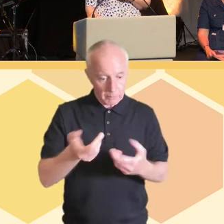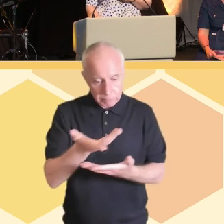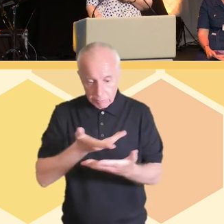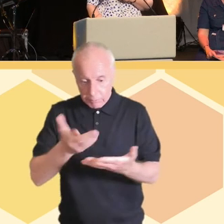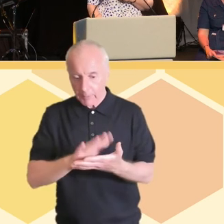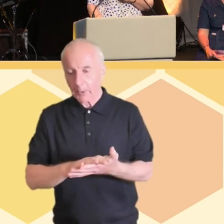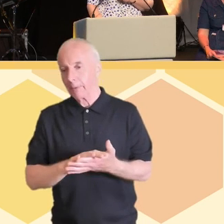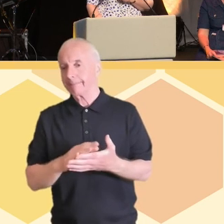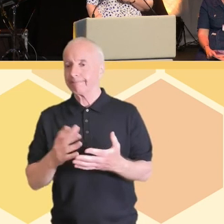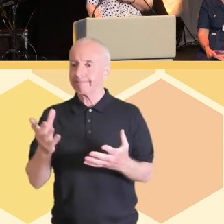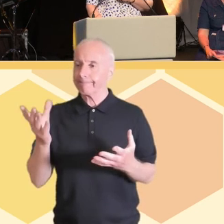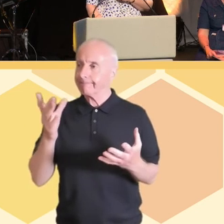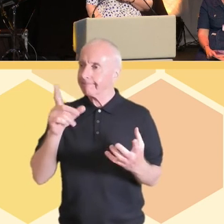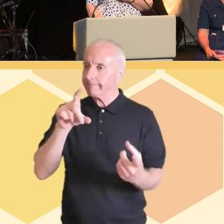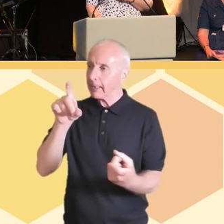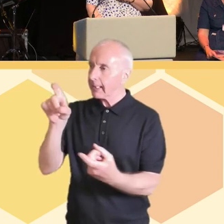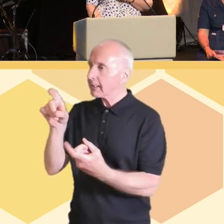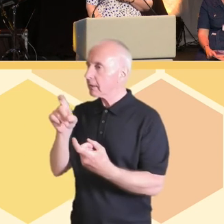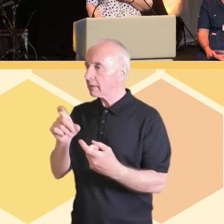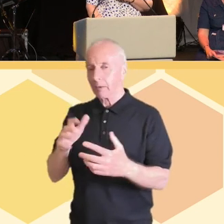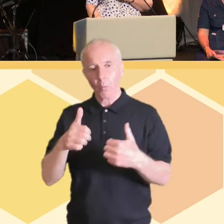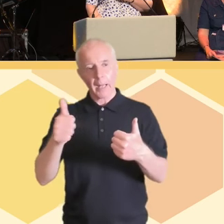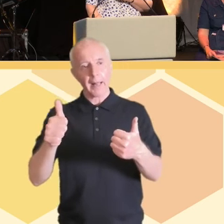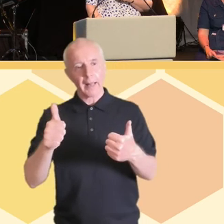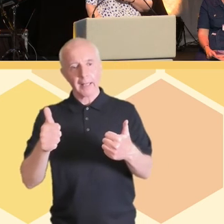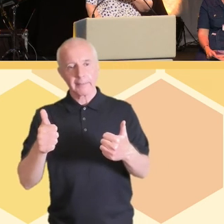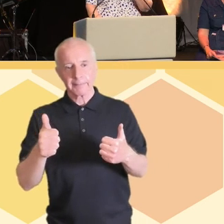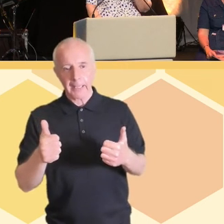well and with Christ-likeness across